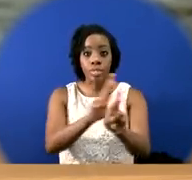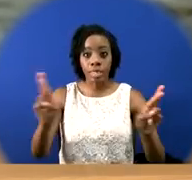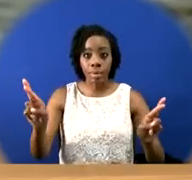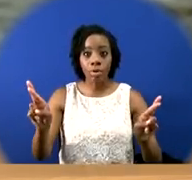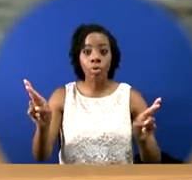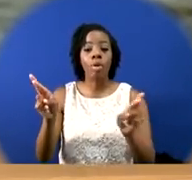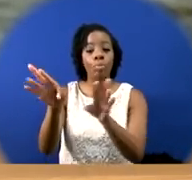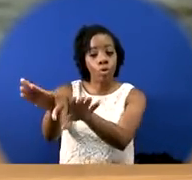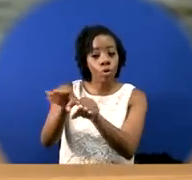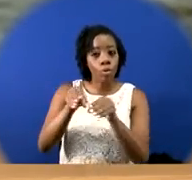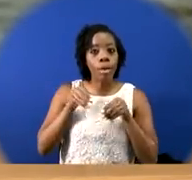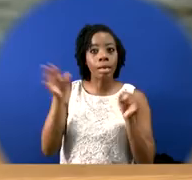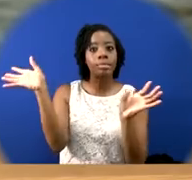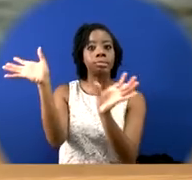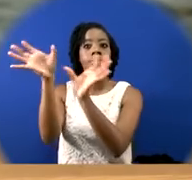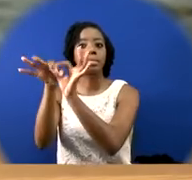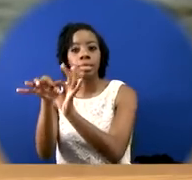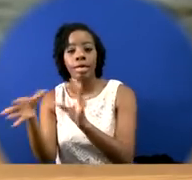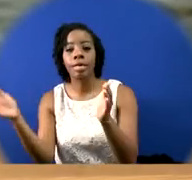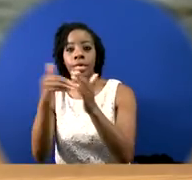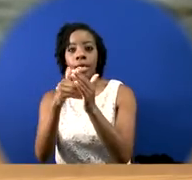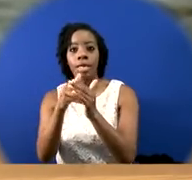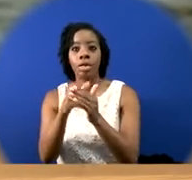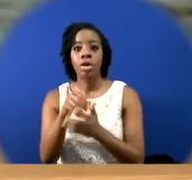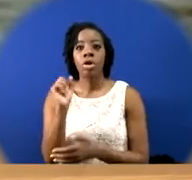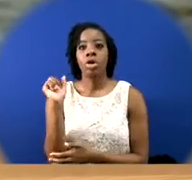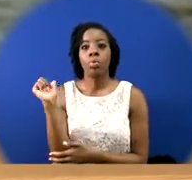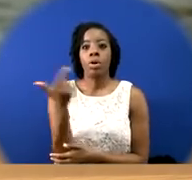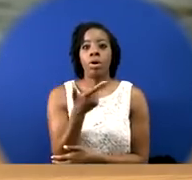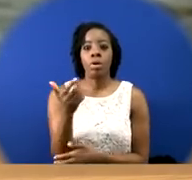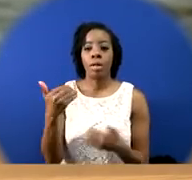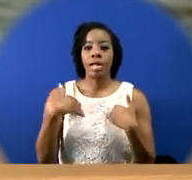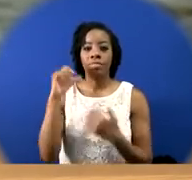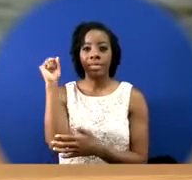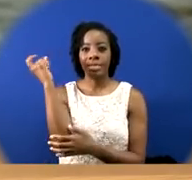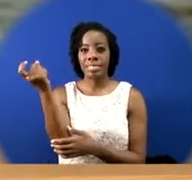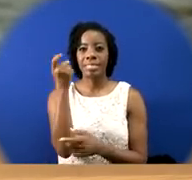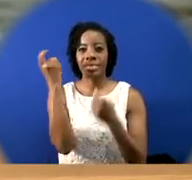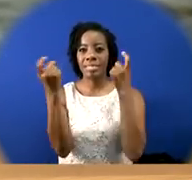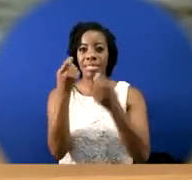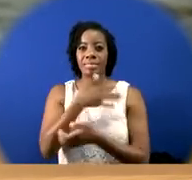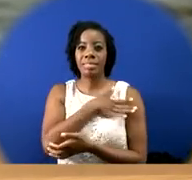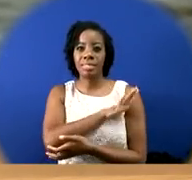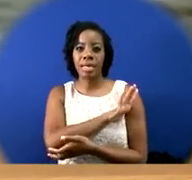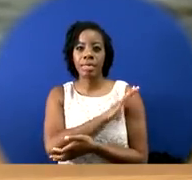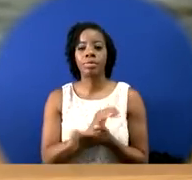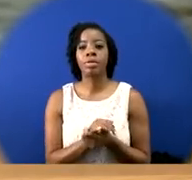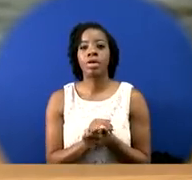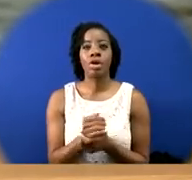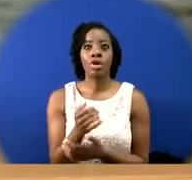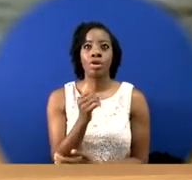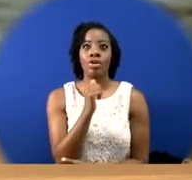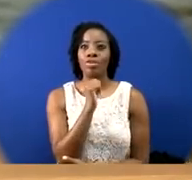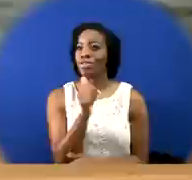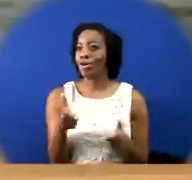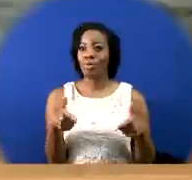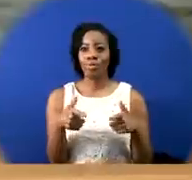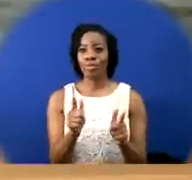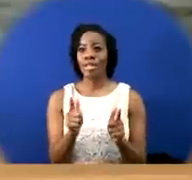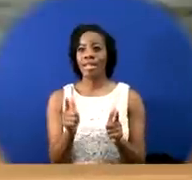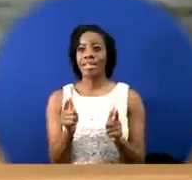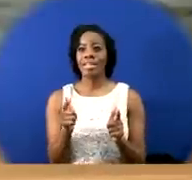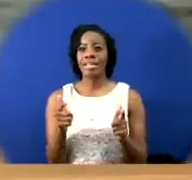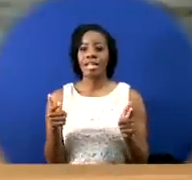back. Yeah, all of us have a sin stain on us. All of us have a sin stain. Don't let all this